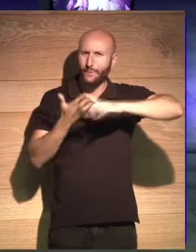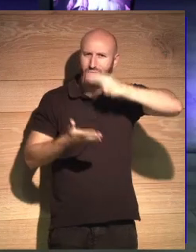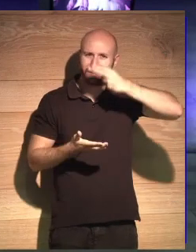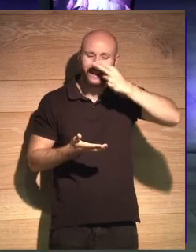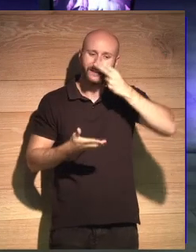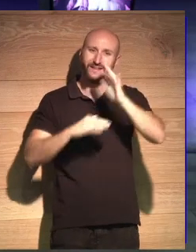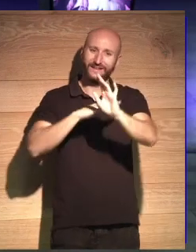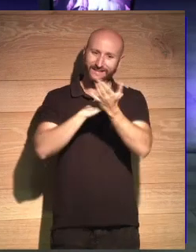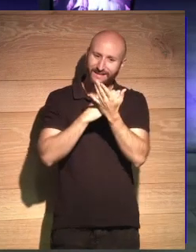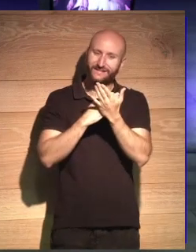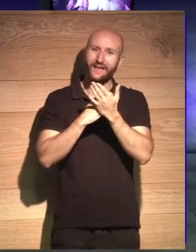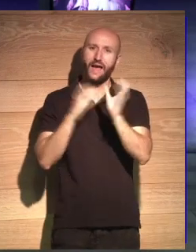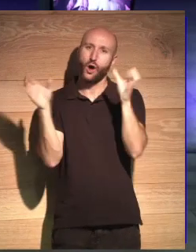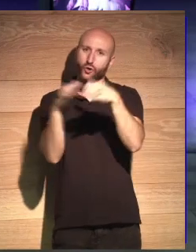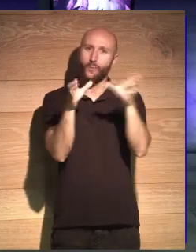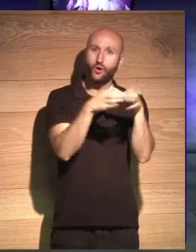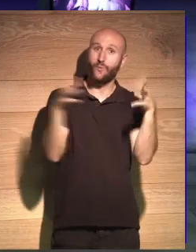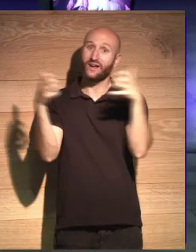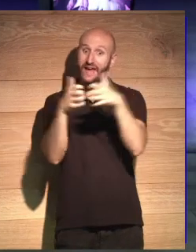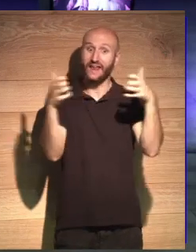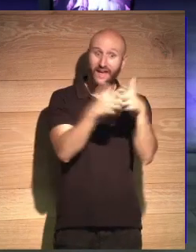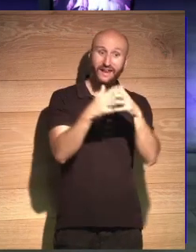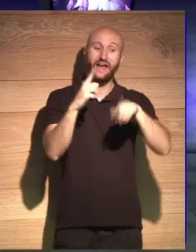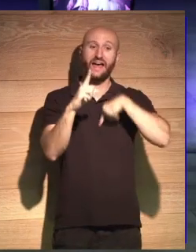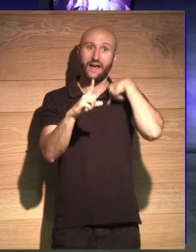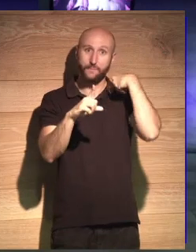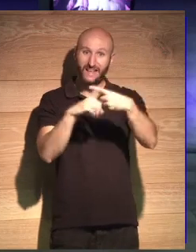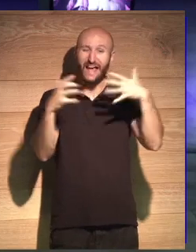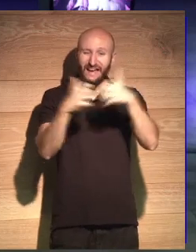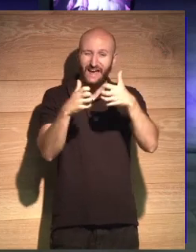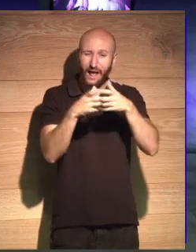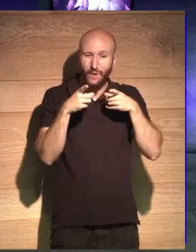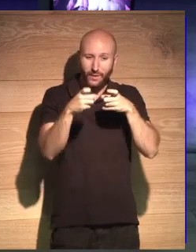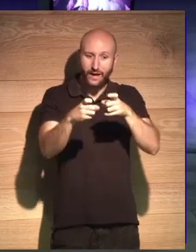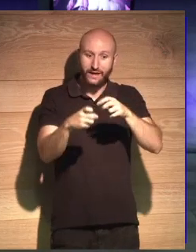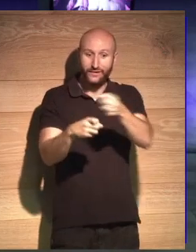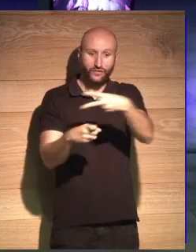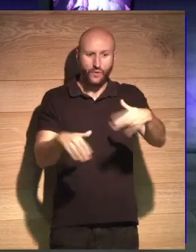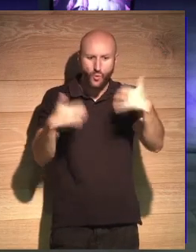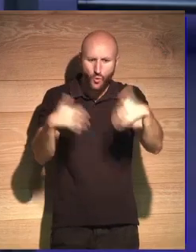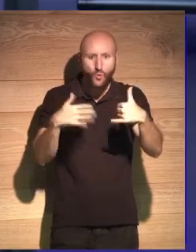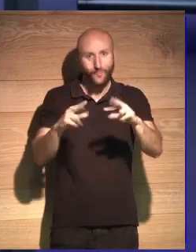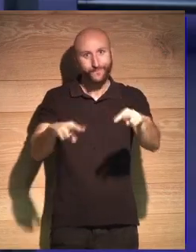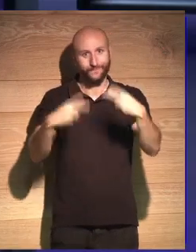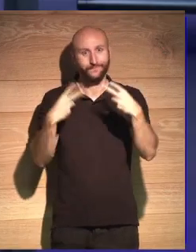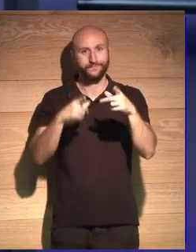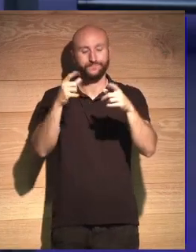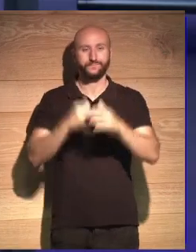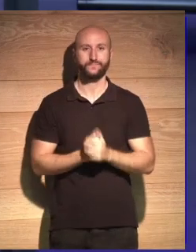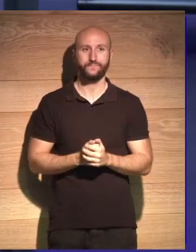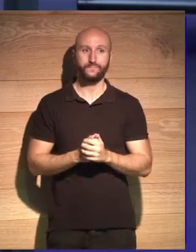a graphic novel look and feel, and it shows us the terrible effects of the war, and